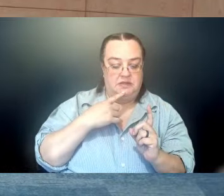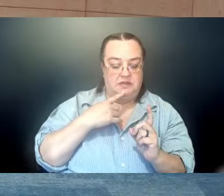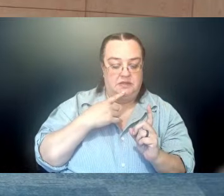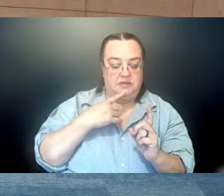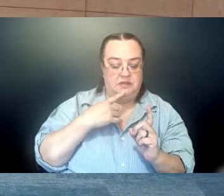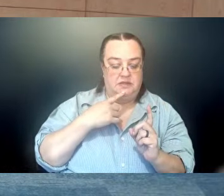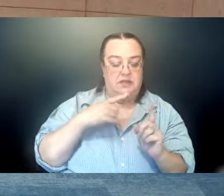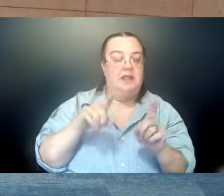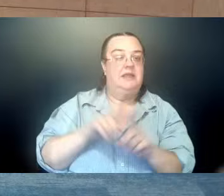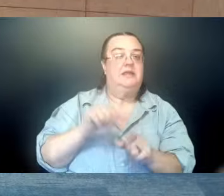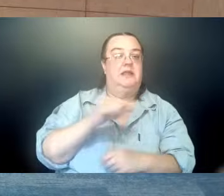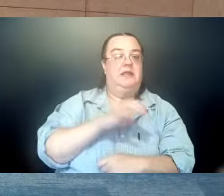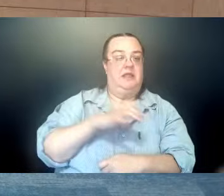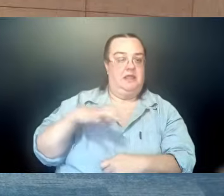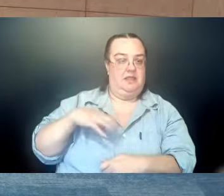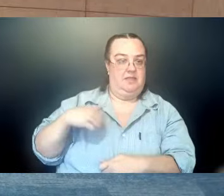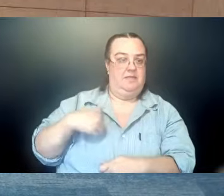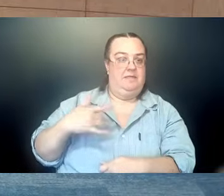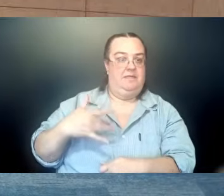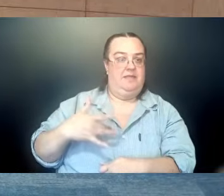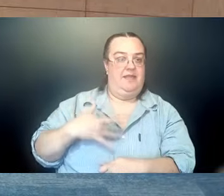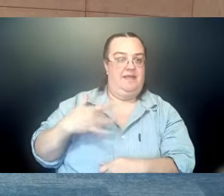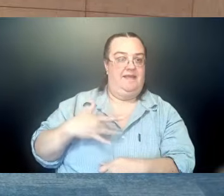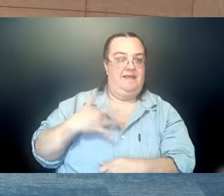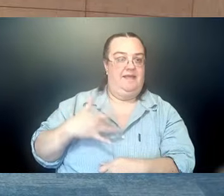as a council member, I feel that it is